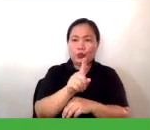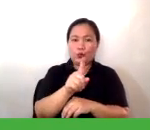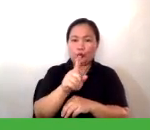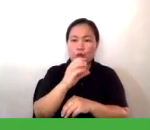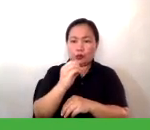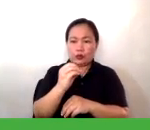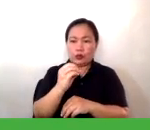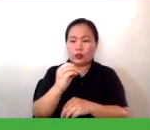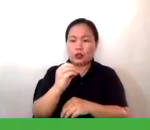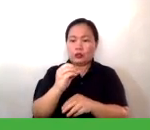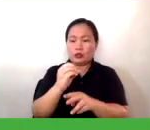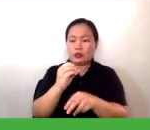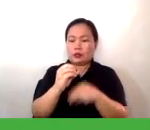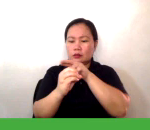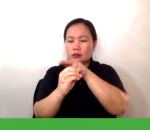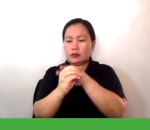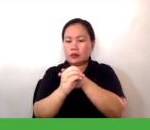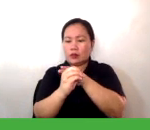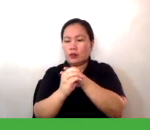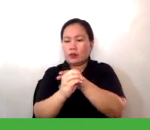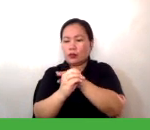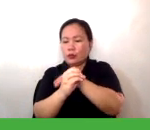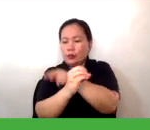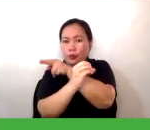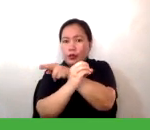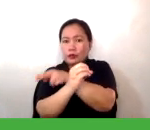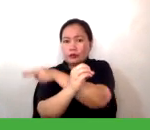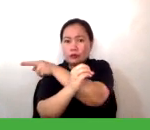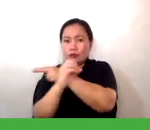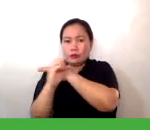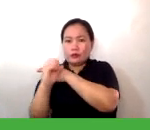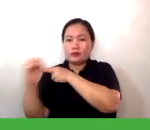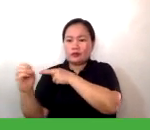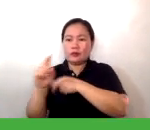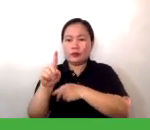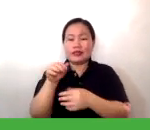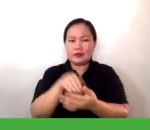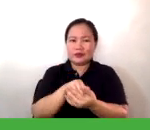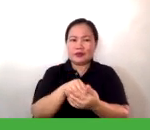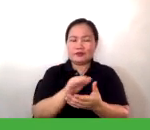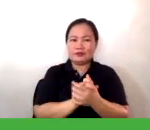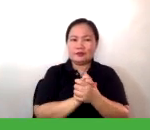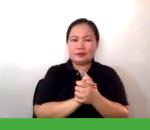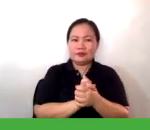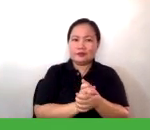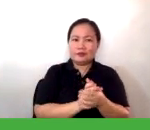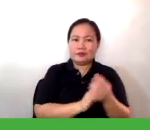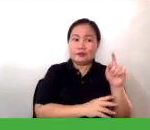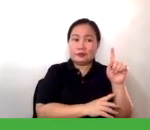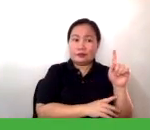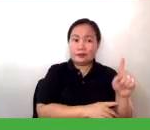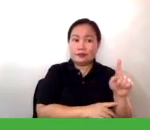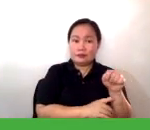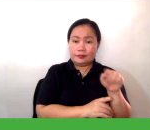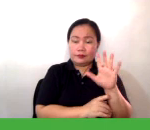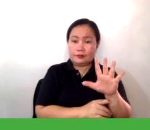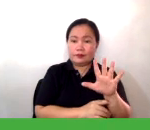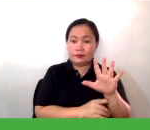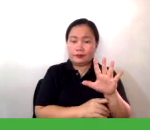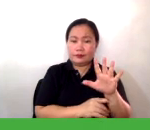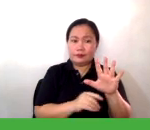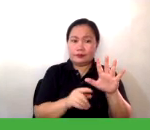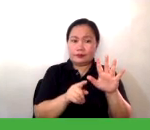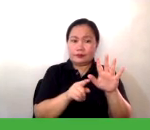niya. So, how many centimeters? Okay, so 2 moves ulit. That is 1,000. So, 1,